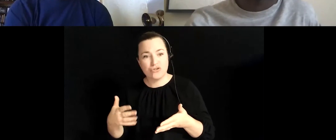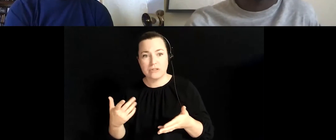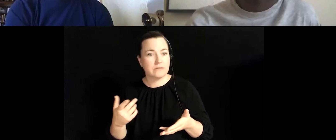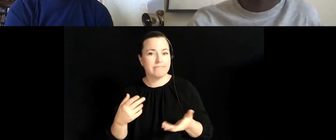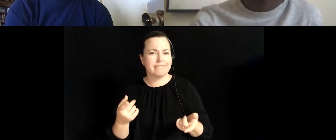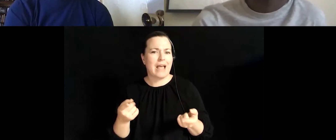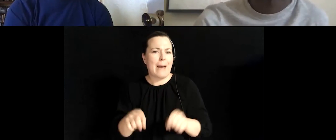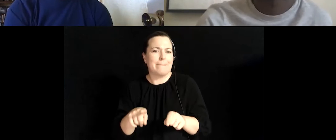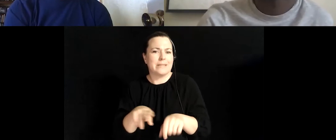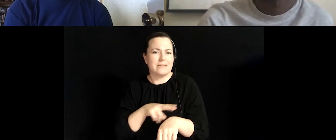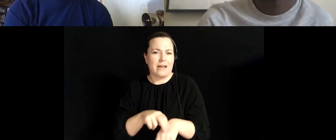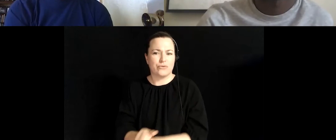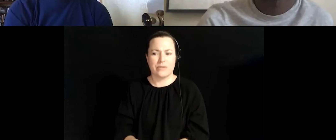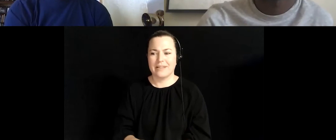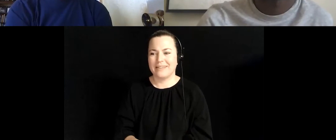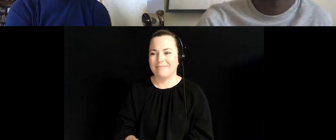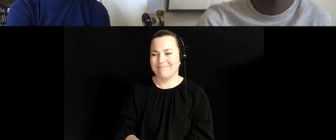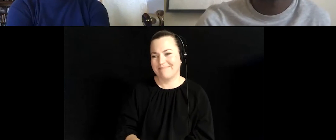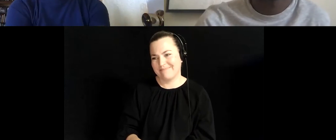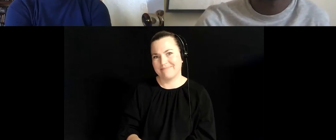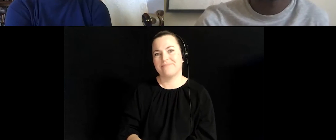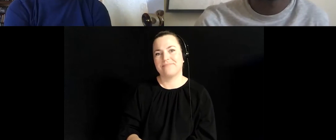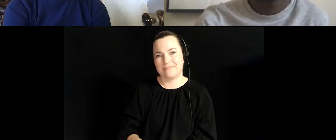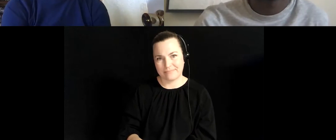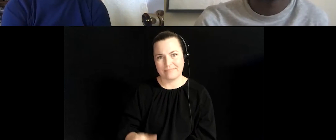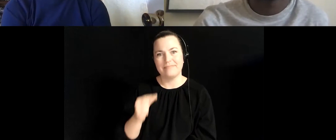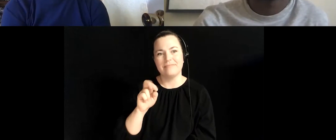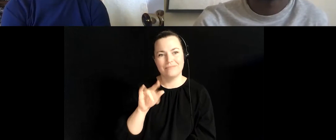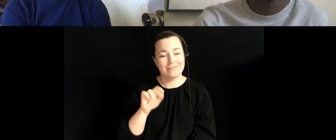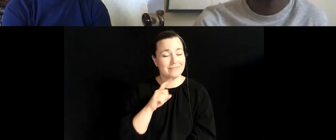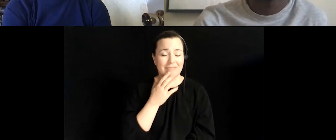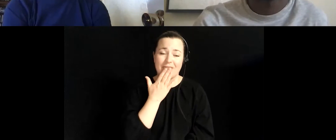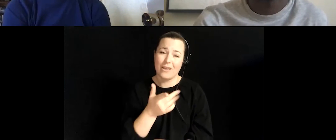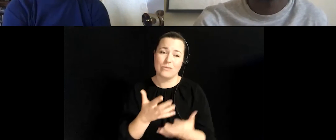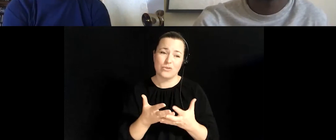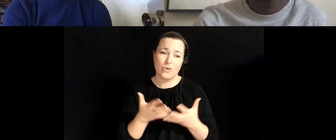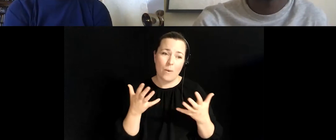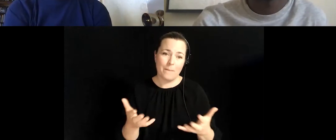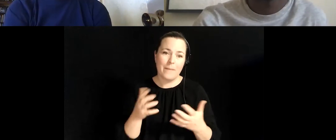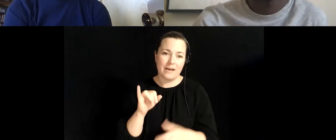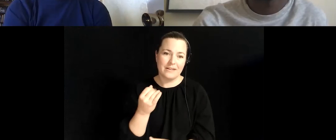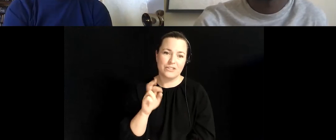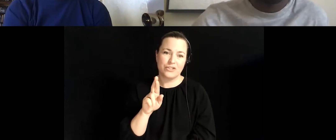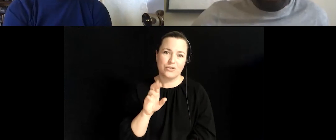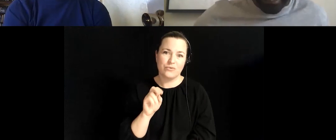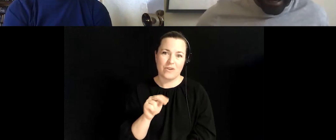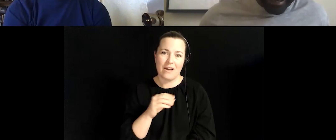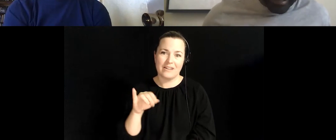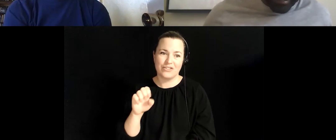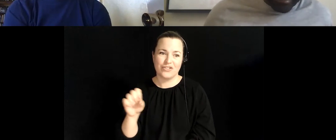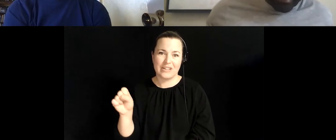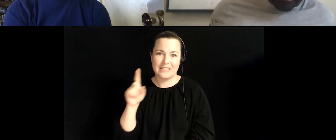Indeed. Thank you so much, Jerron and Jess, for this really generous,